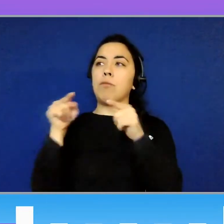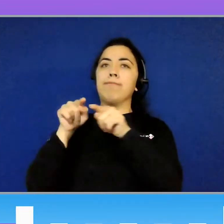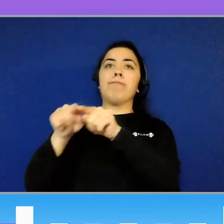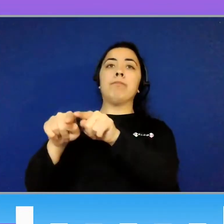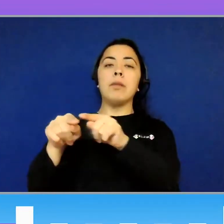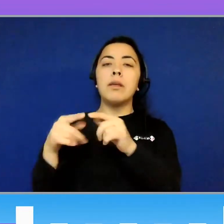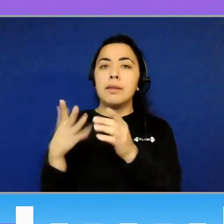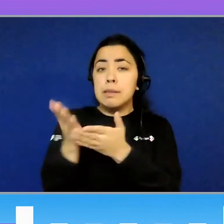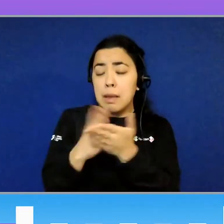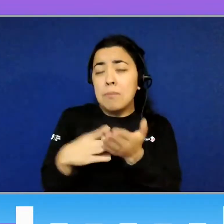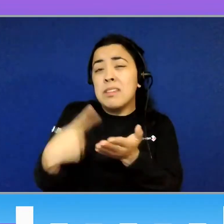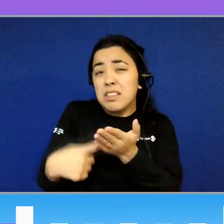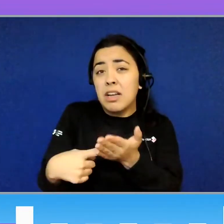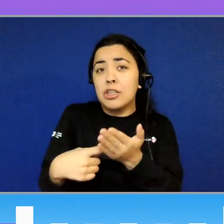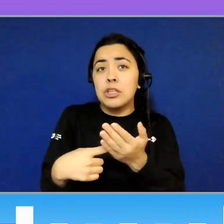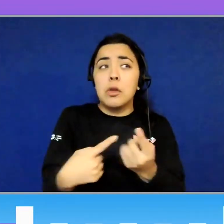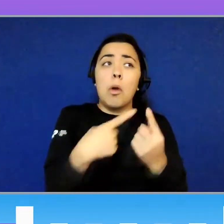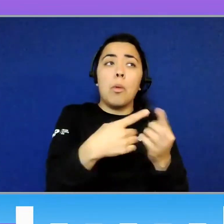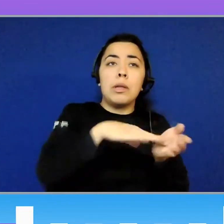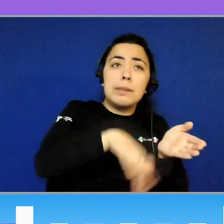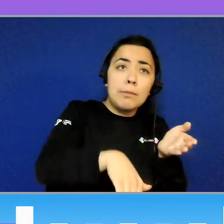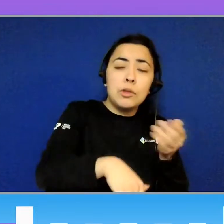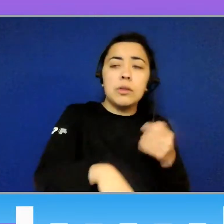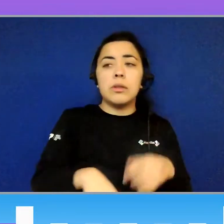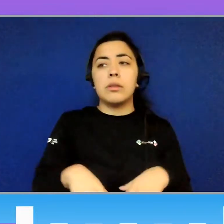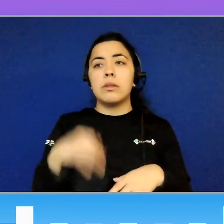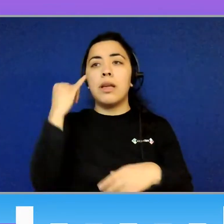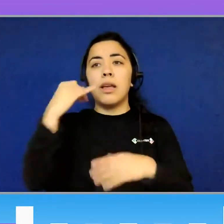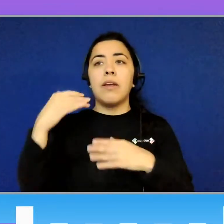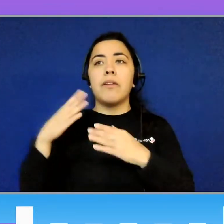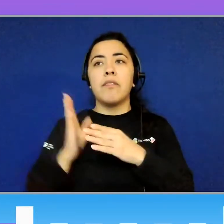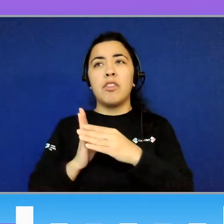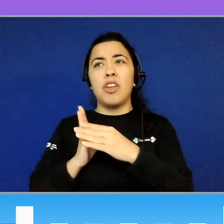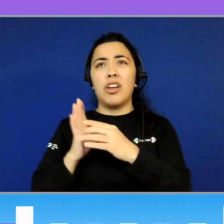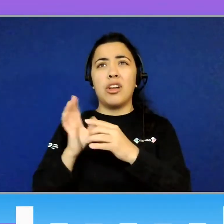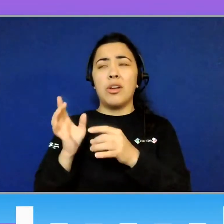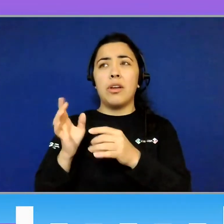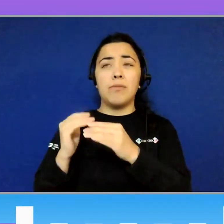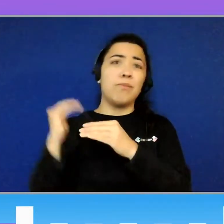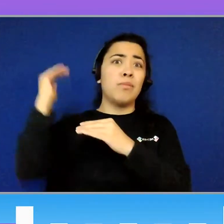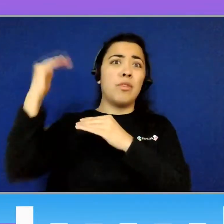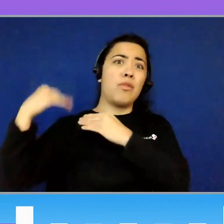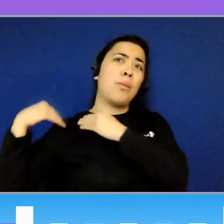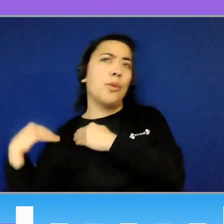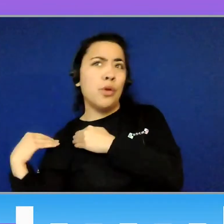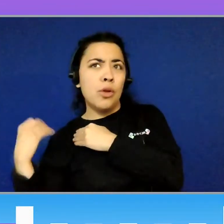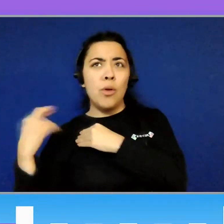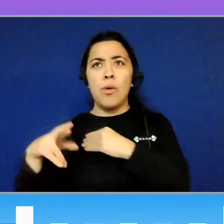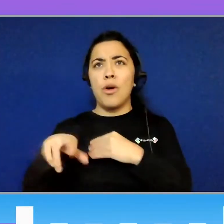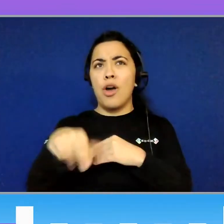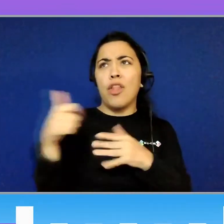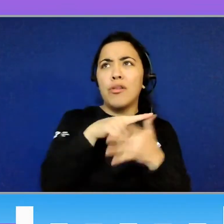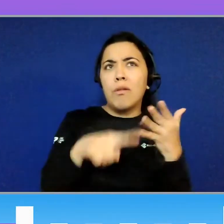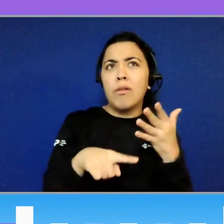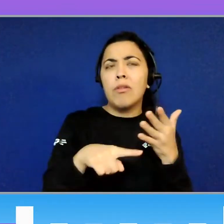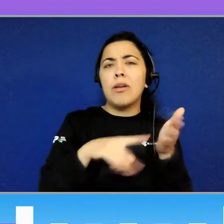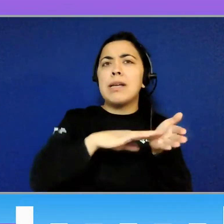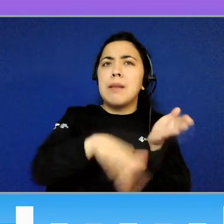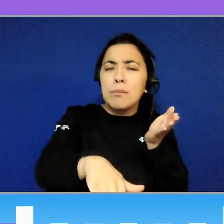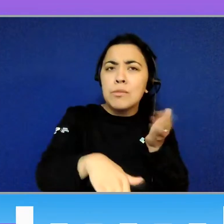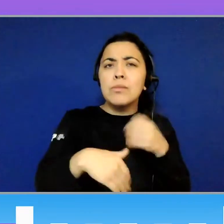the exceptions, disproportionate burden, fundamental alterations, the enforcement mechanism. So all in all, it was a